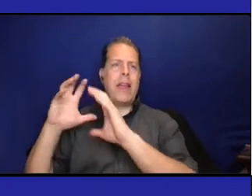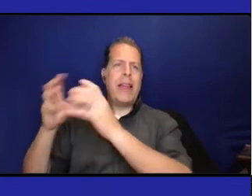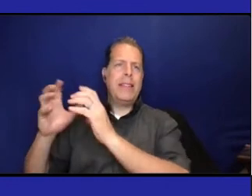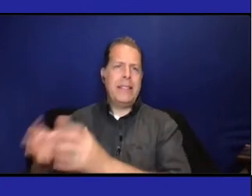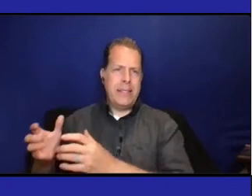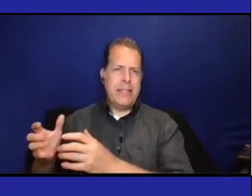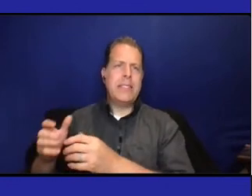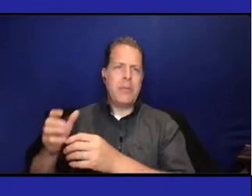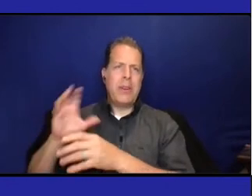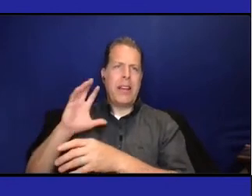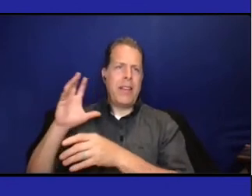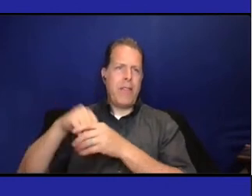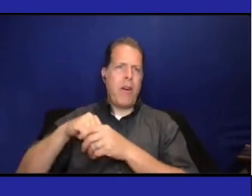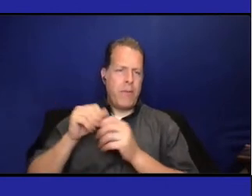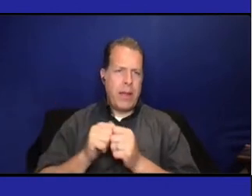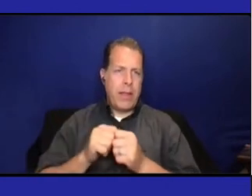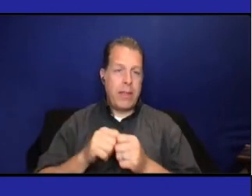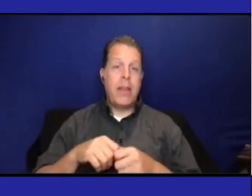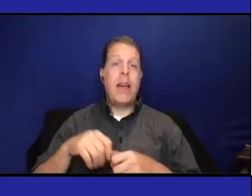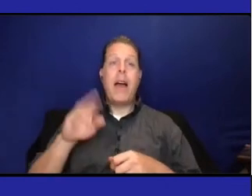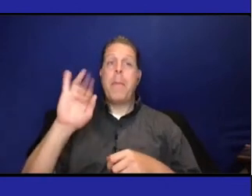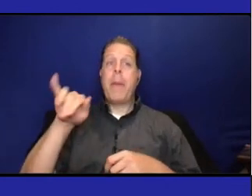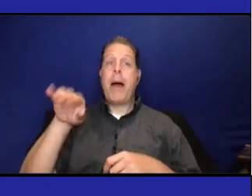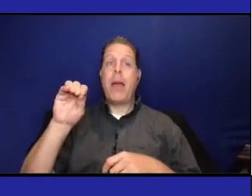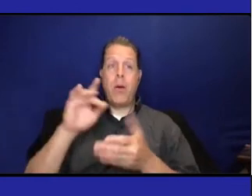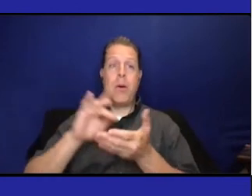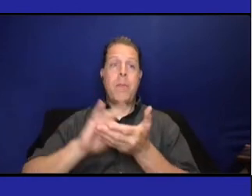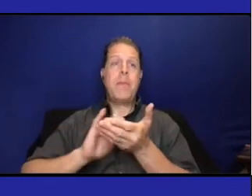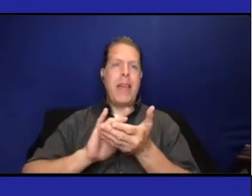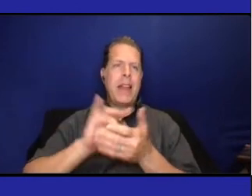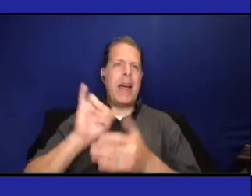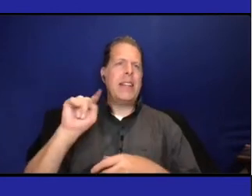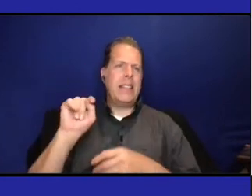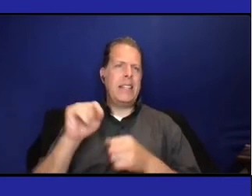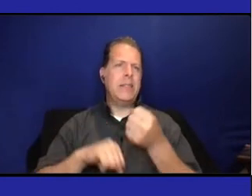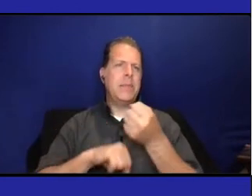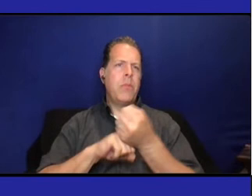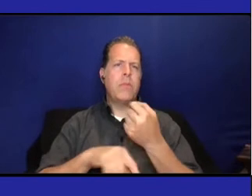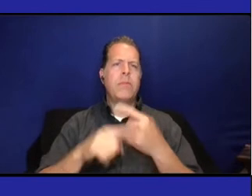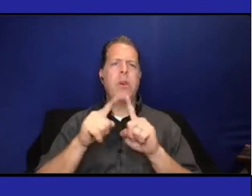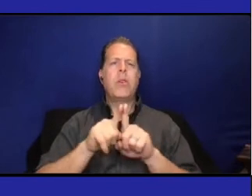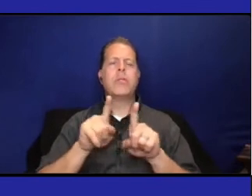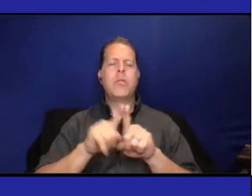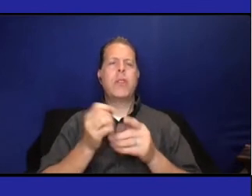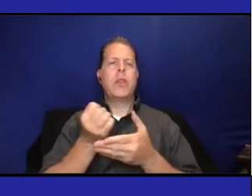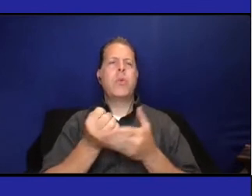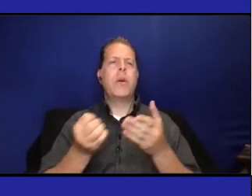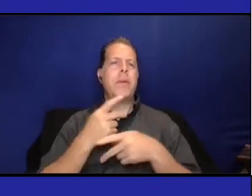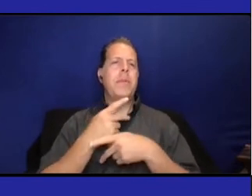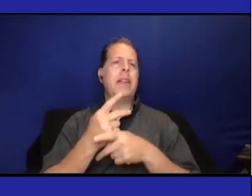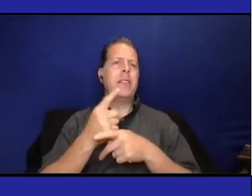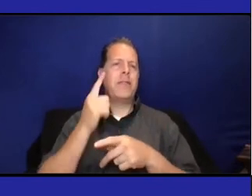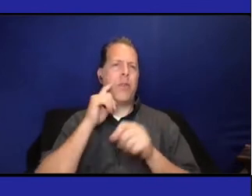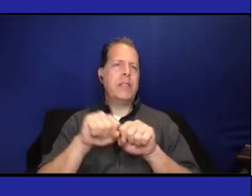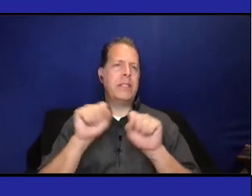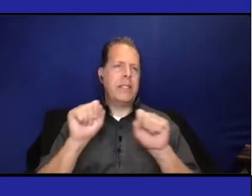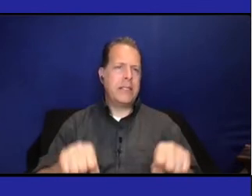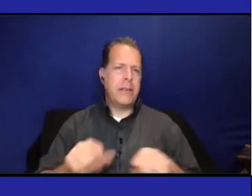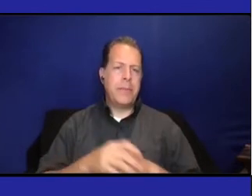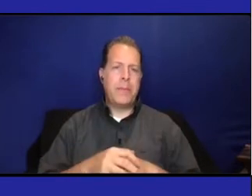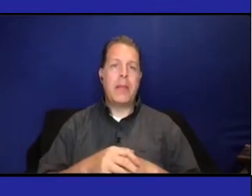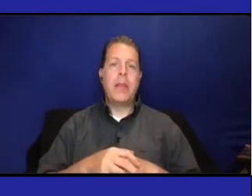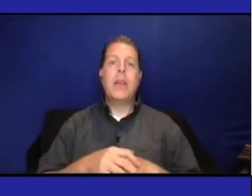involved with. So there's the biomed IT support and the equipment maintenance for the system. And those are the